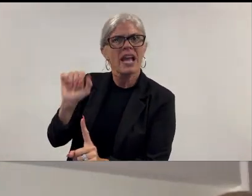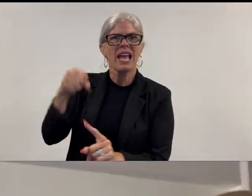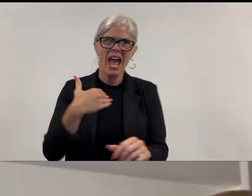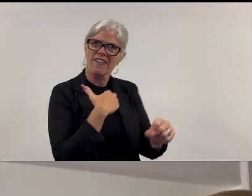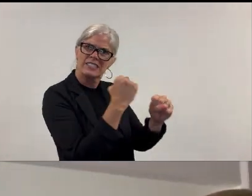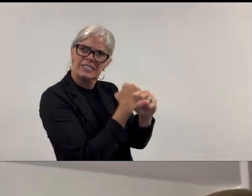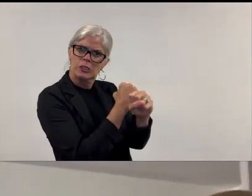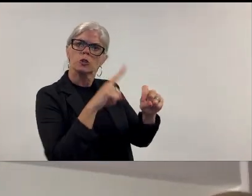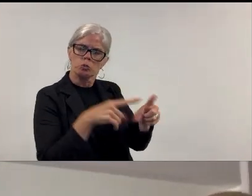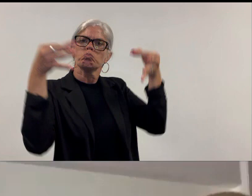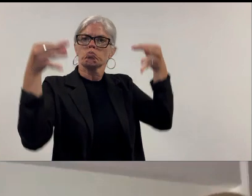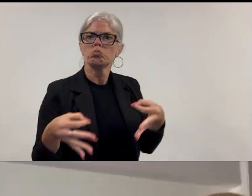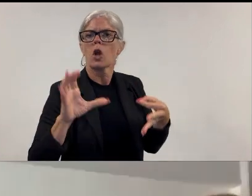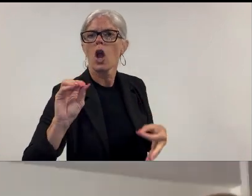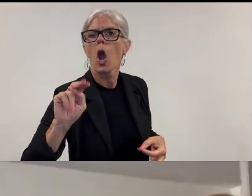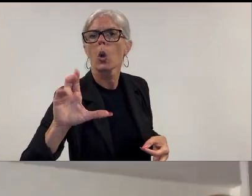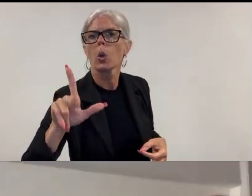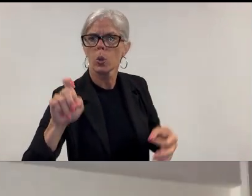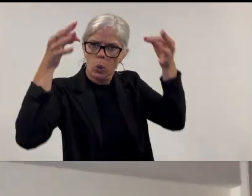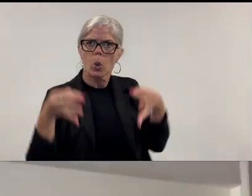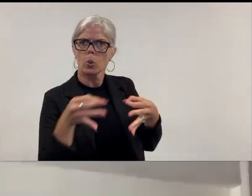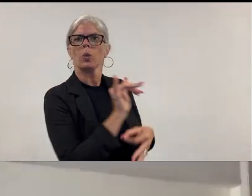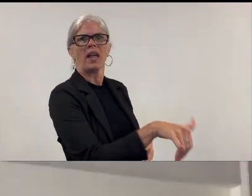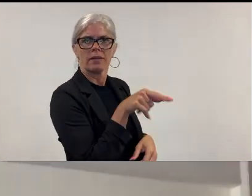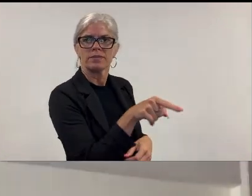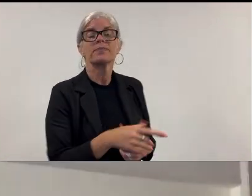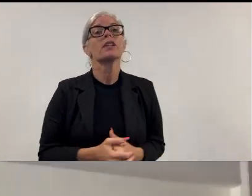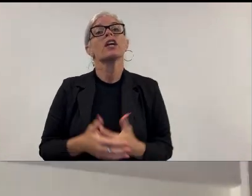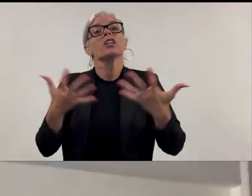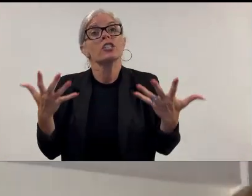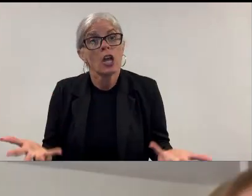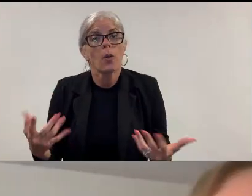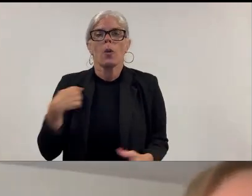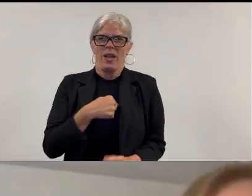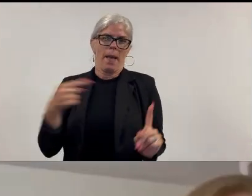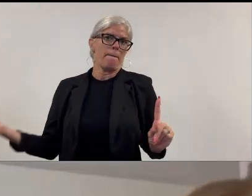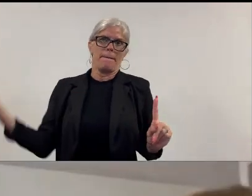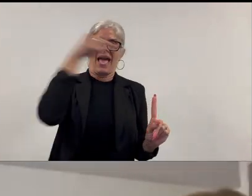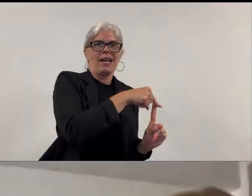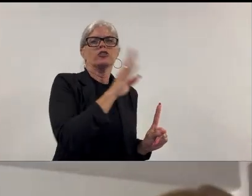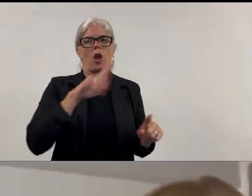study. We had, our study had 70 something children, but it was enough to draw statistical